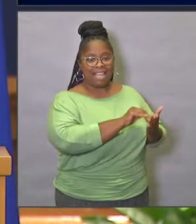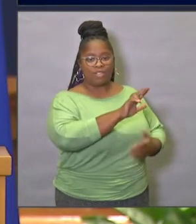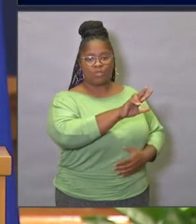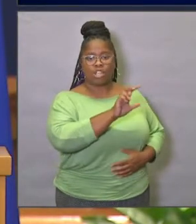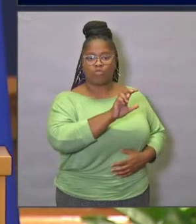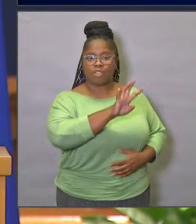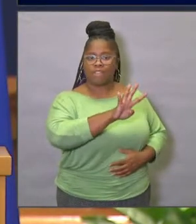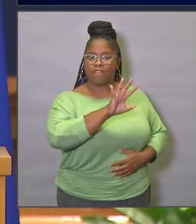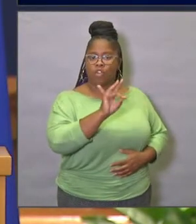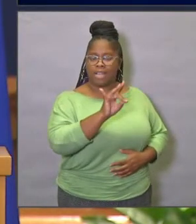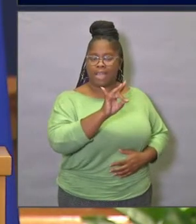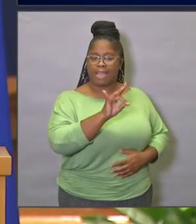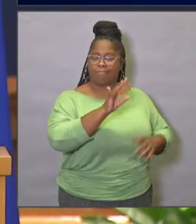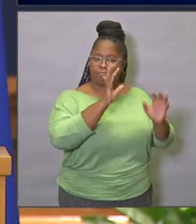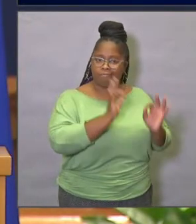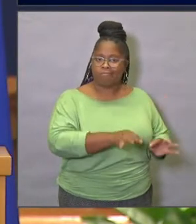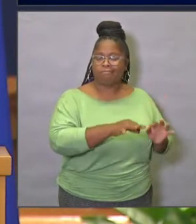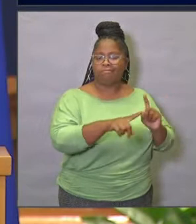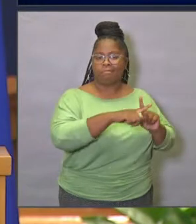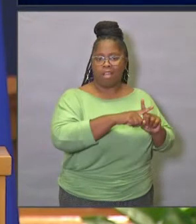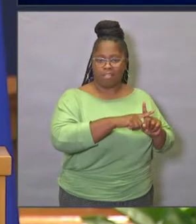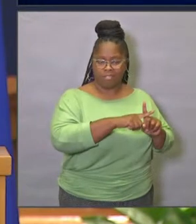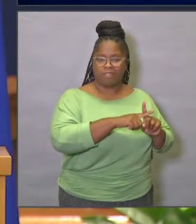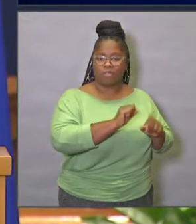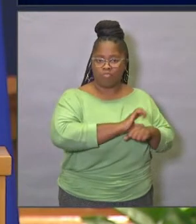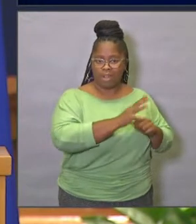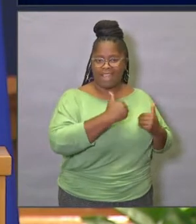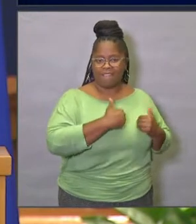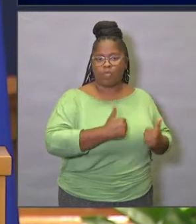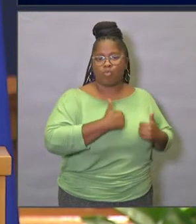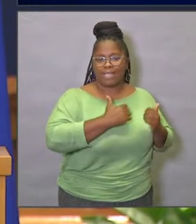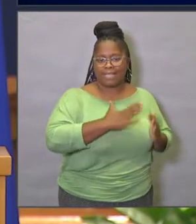17,348 of the confirmed cases are among residents, and